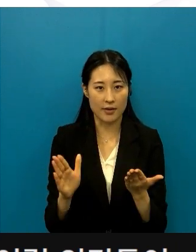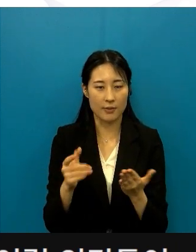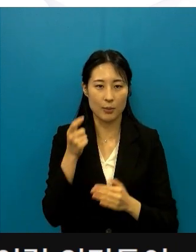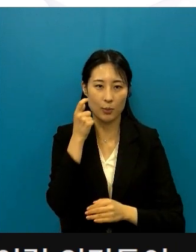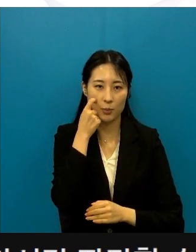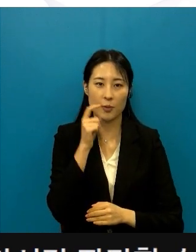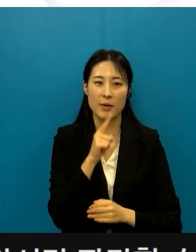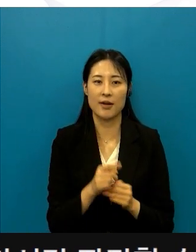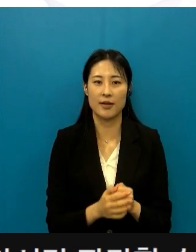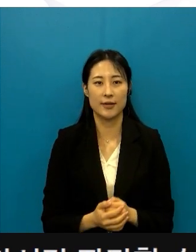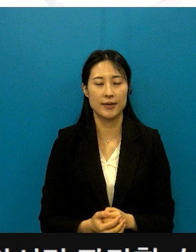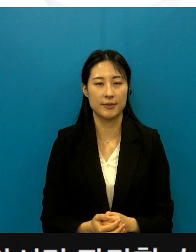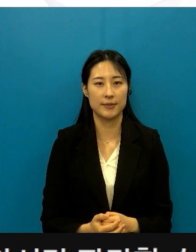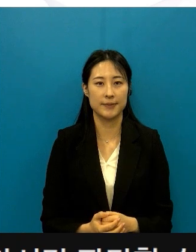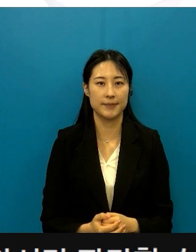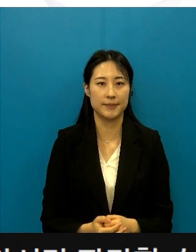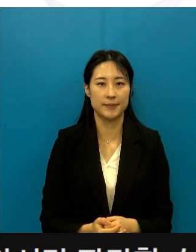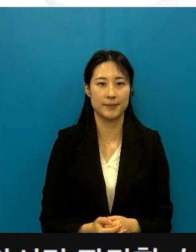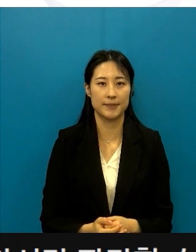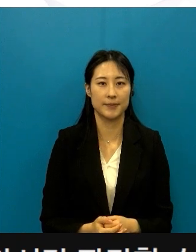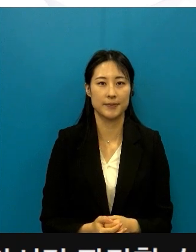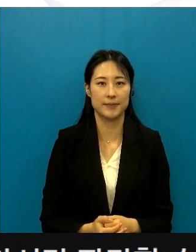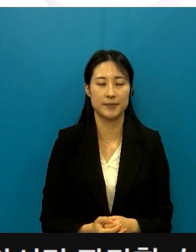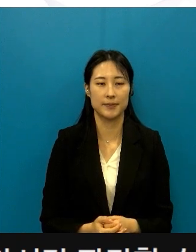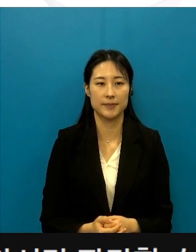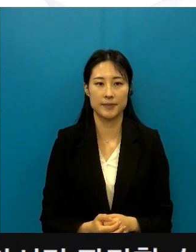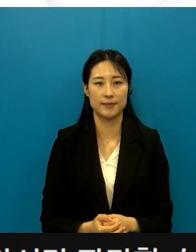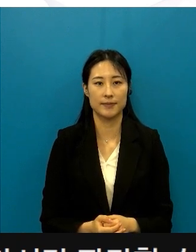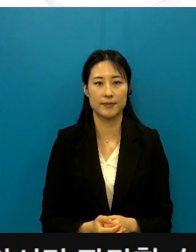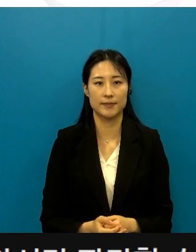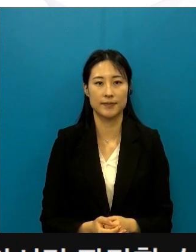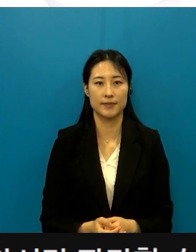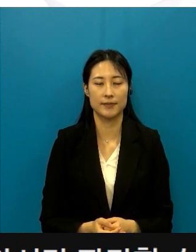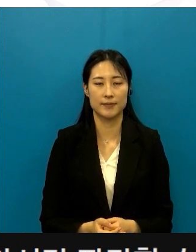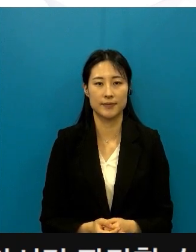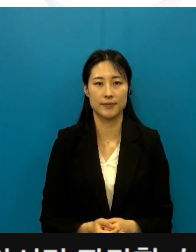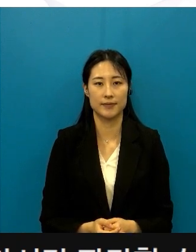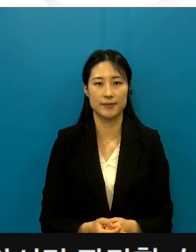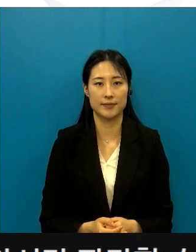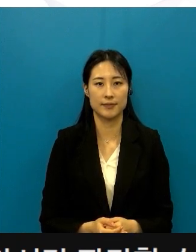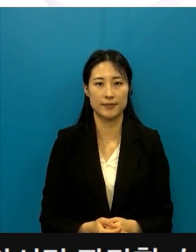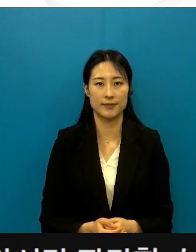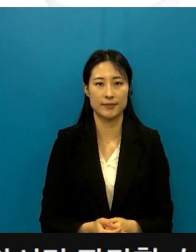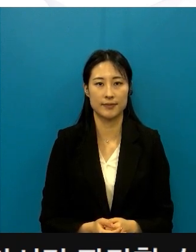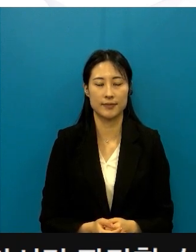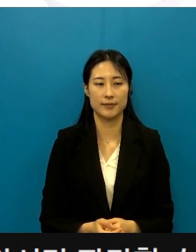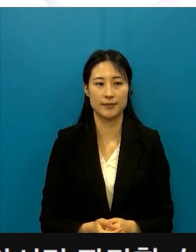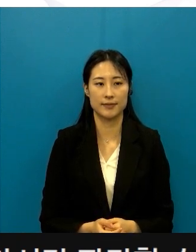self-determination. And this is a very common, one of the common